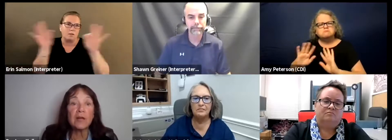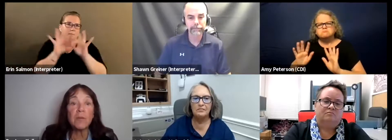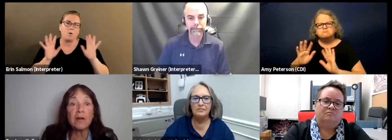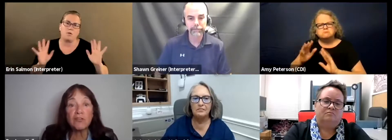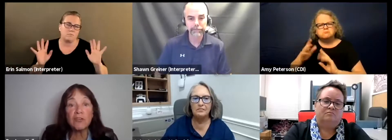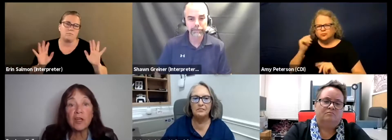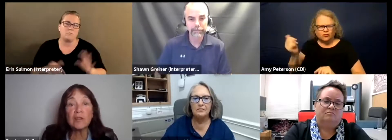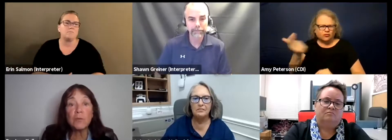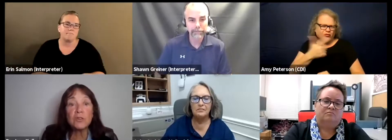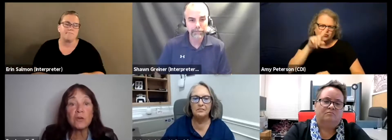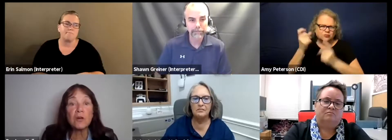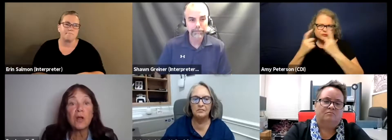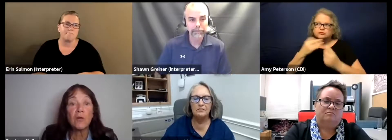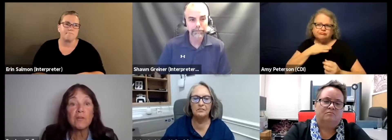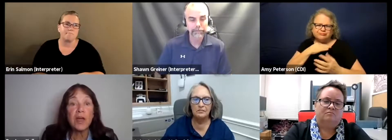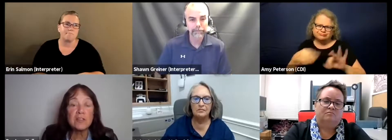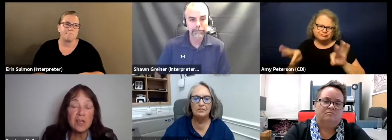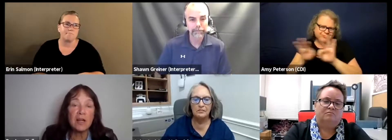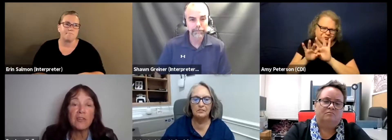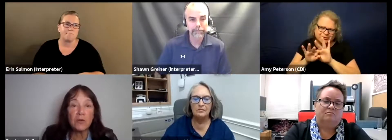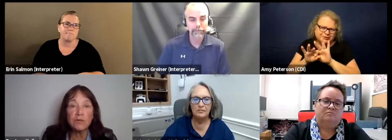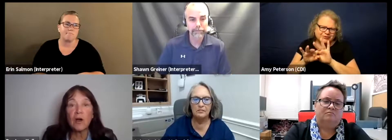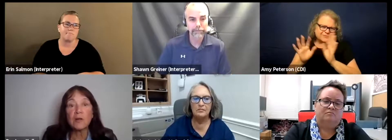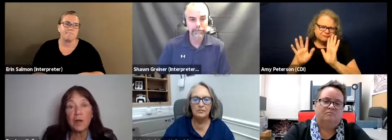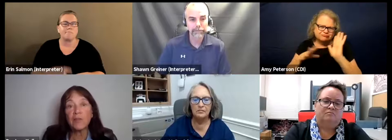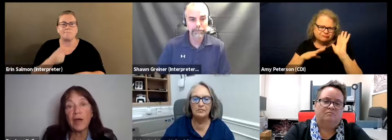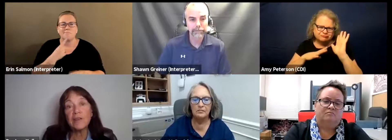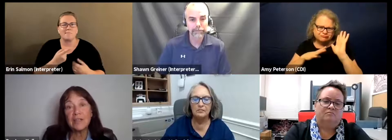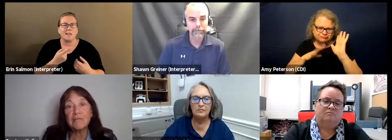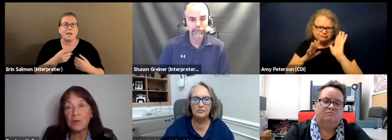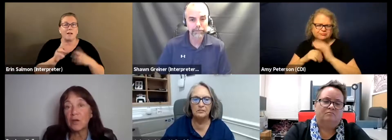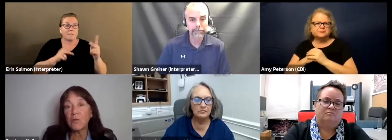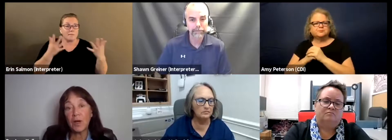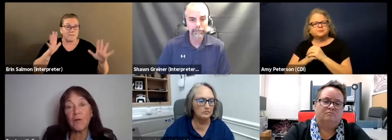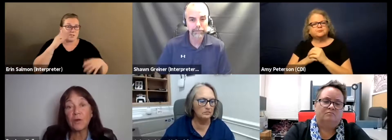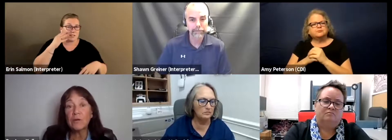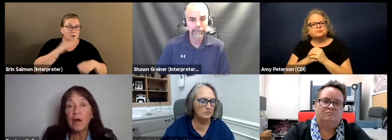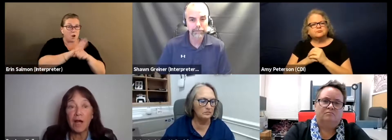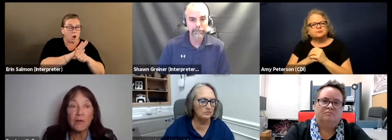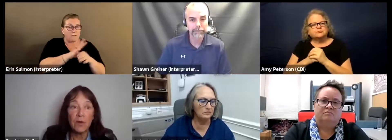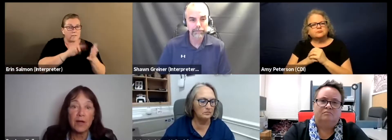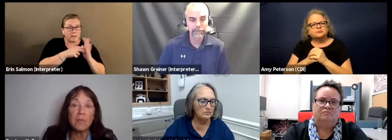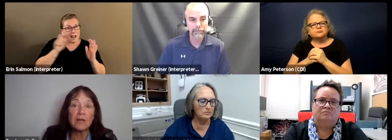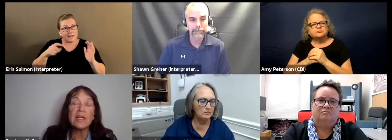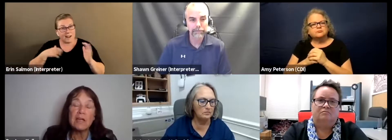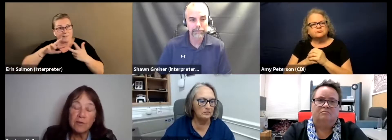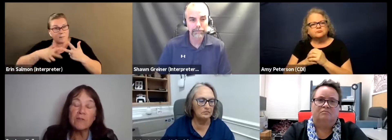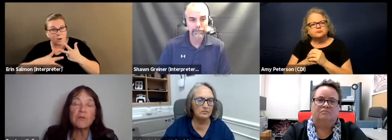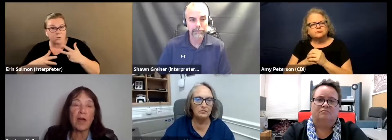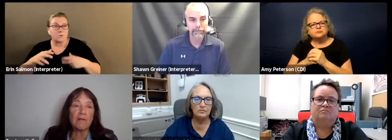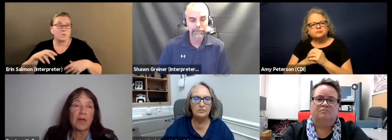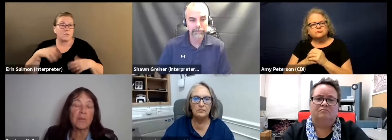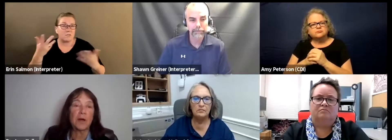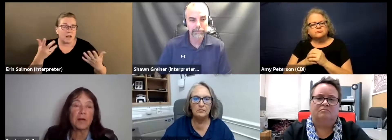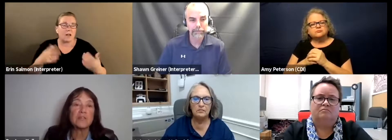have antibodies. Should they get the booster or the vaccine? I think we've talked about that, I would highly recommend, even if